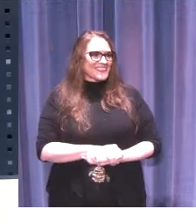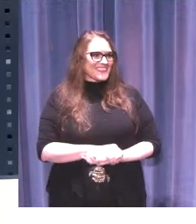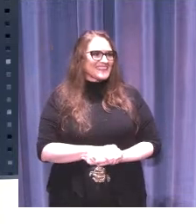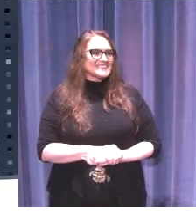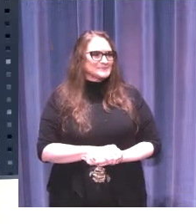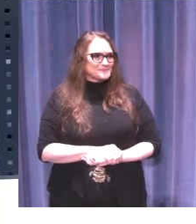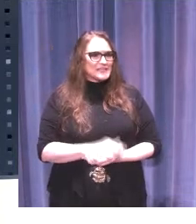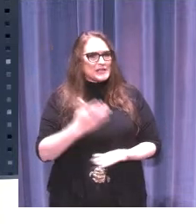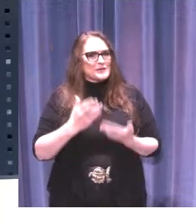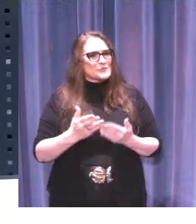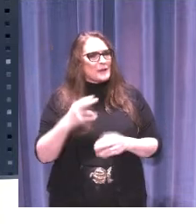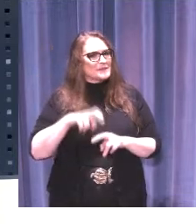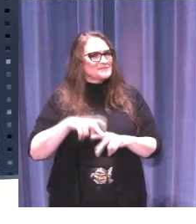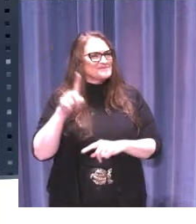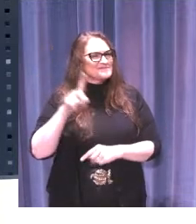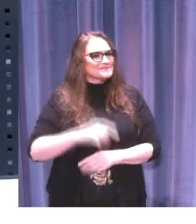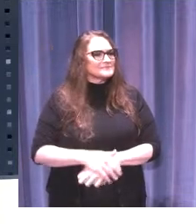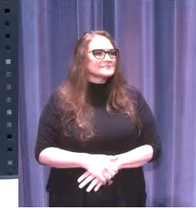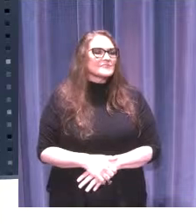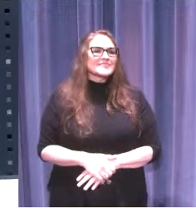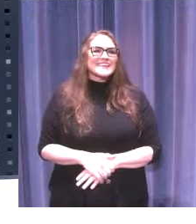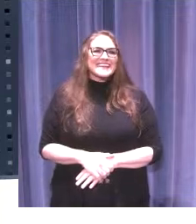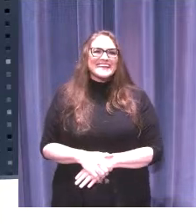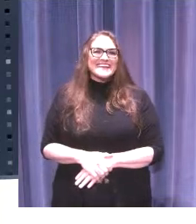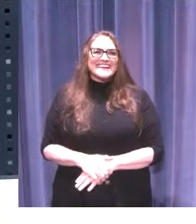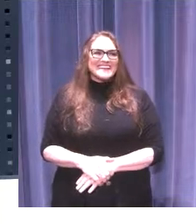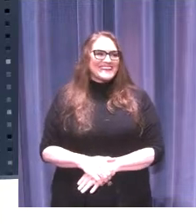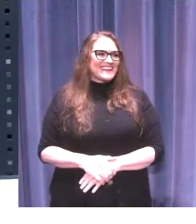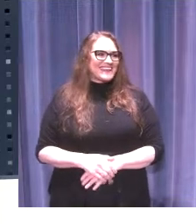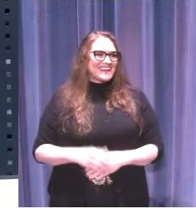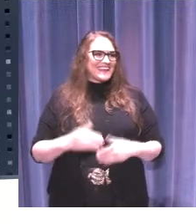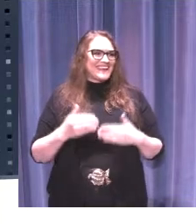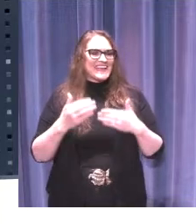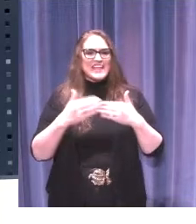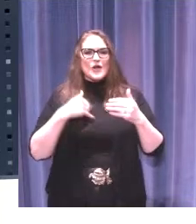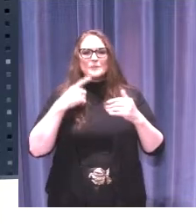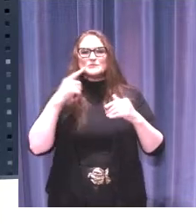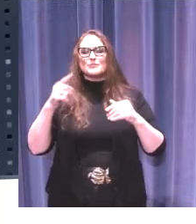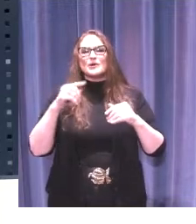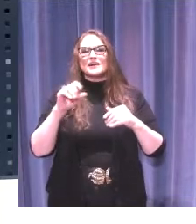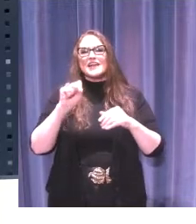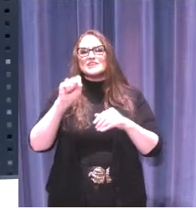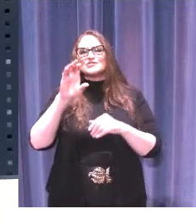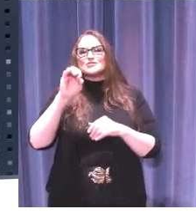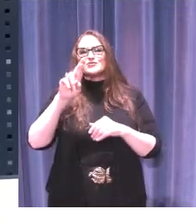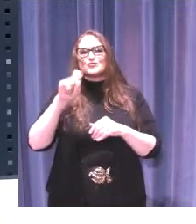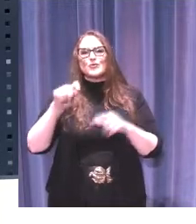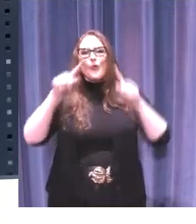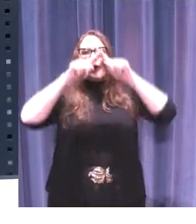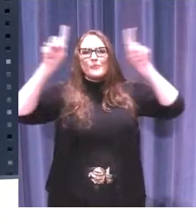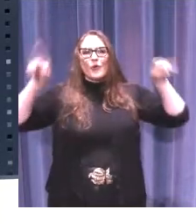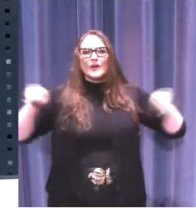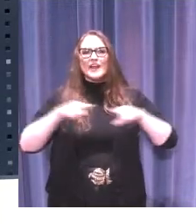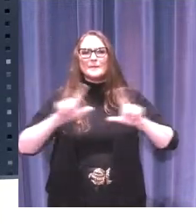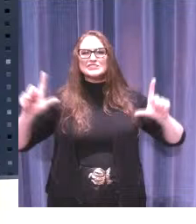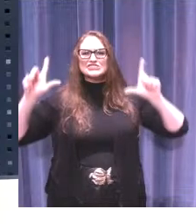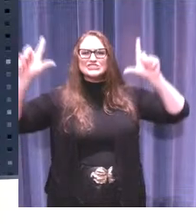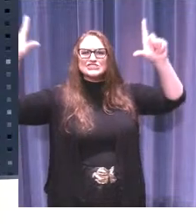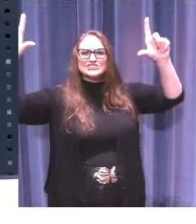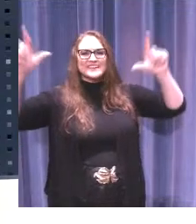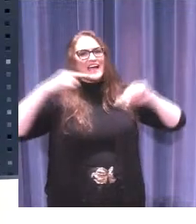He probably is. He almost put a scoreboard up here. I told him not to do